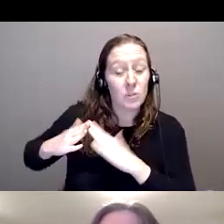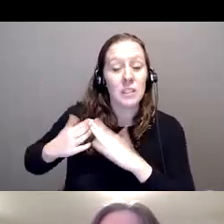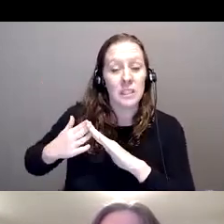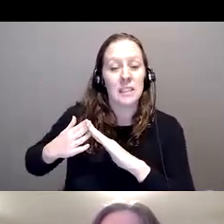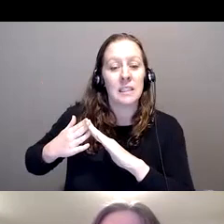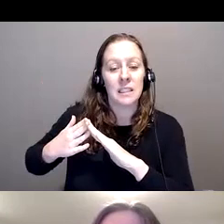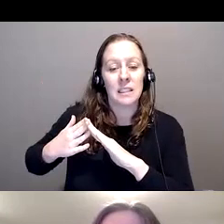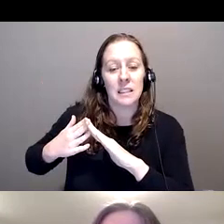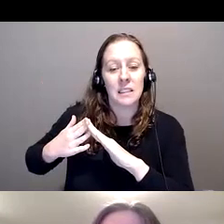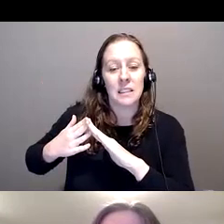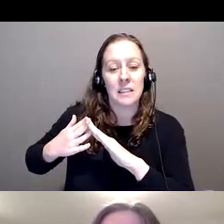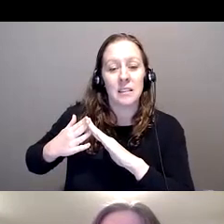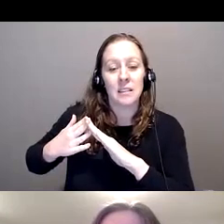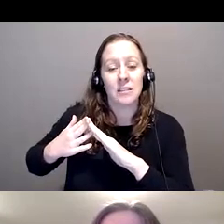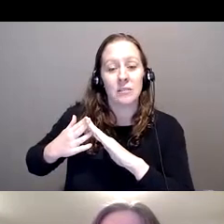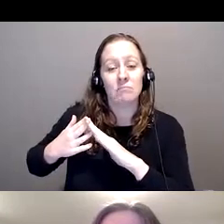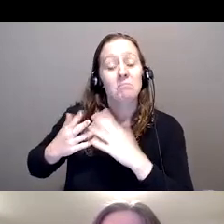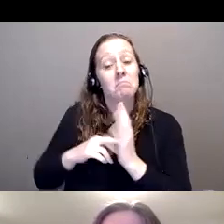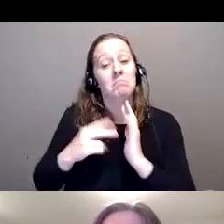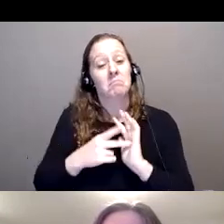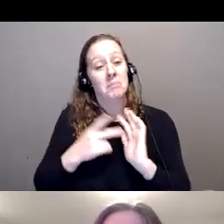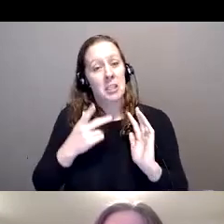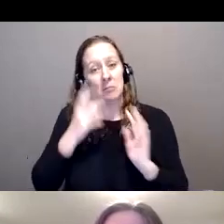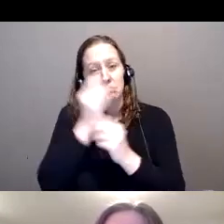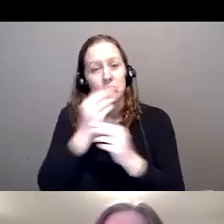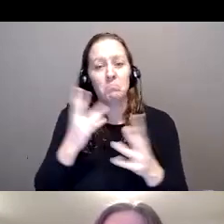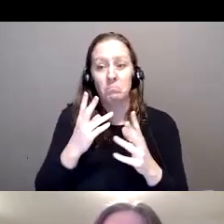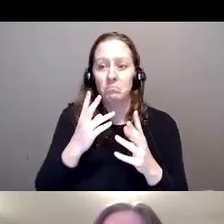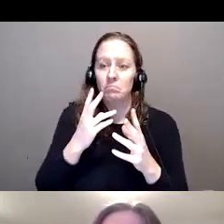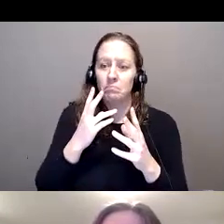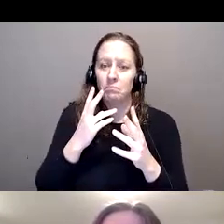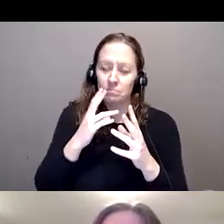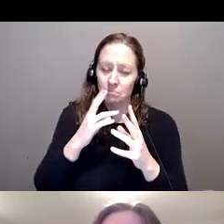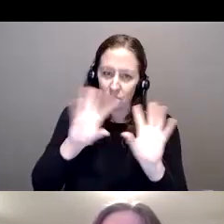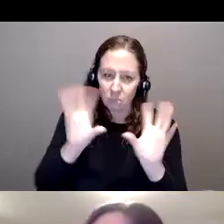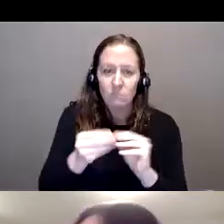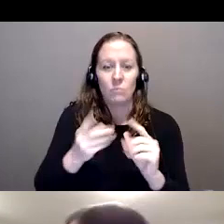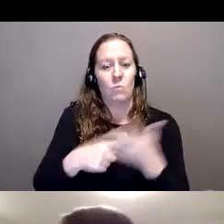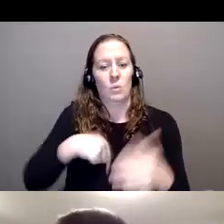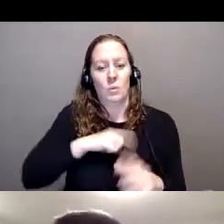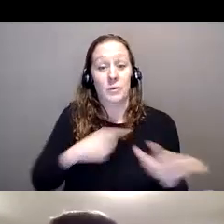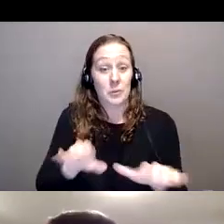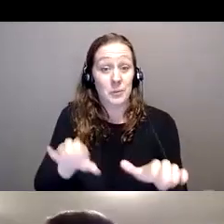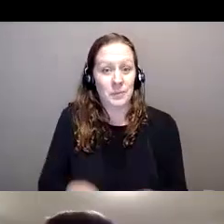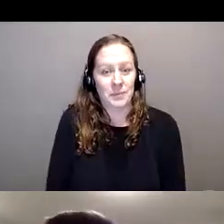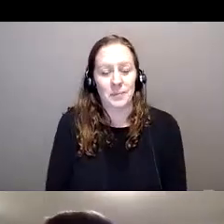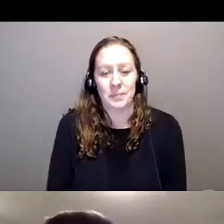high level and more detailed information about what we do. So